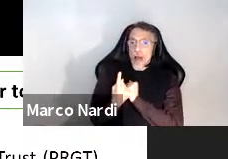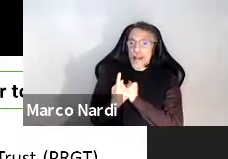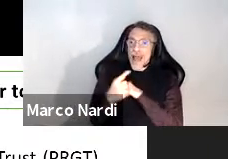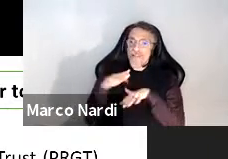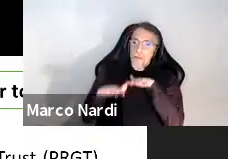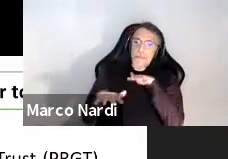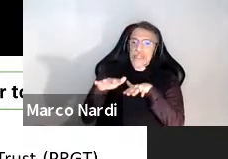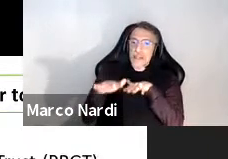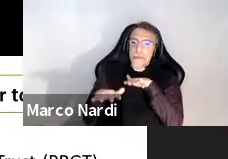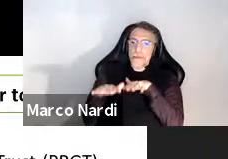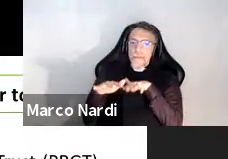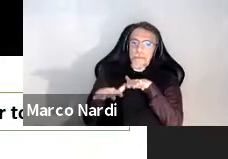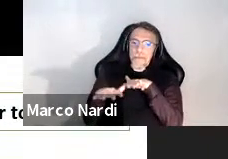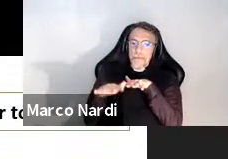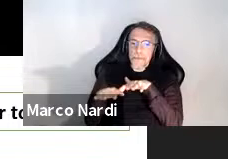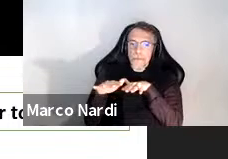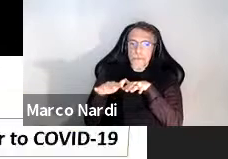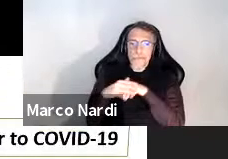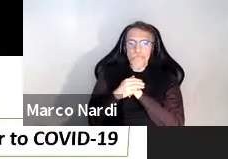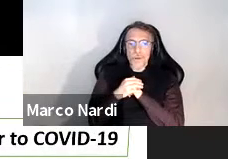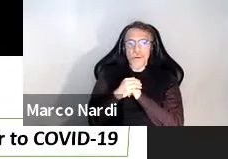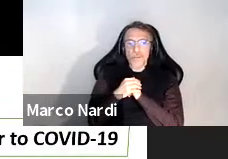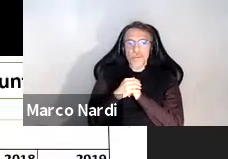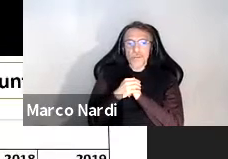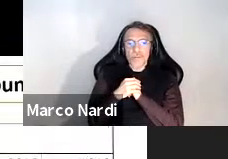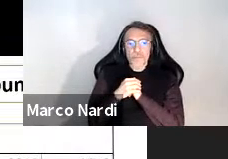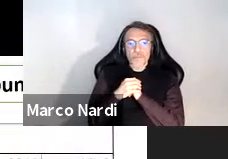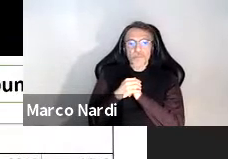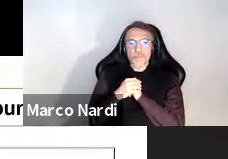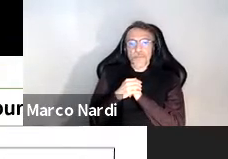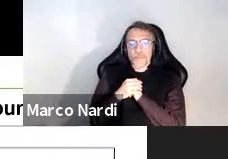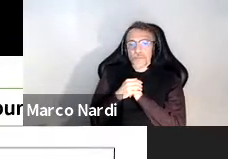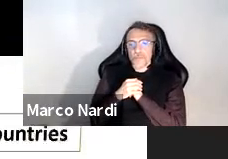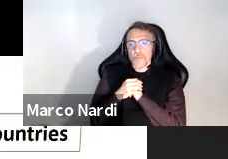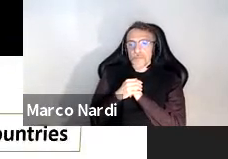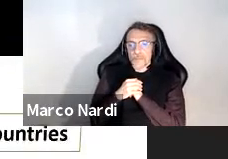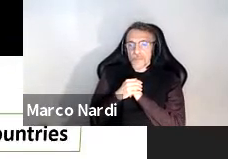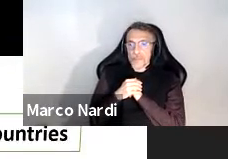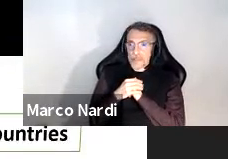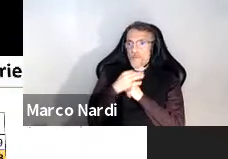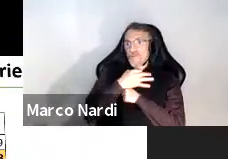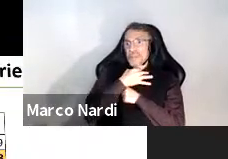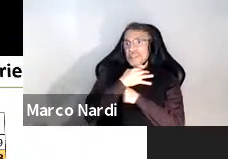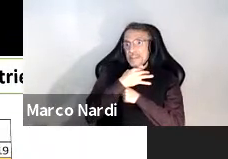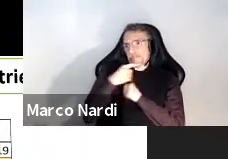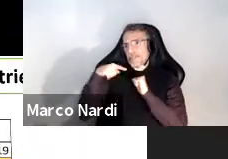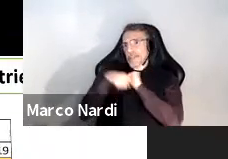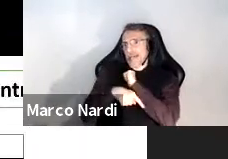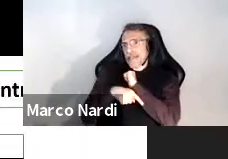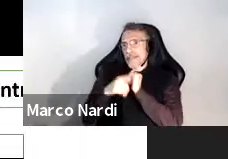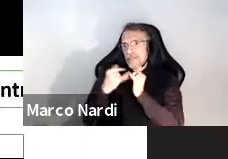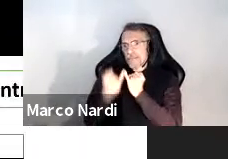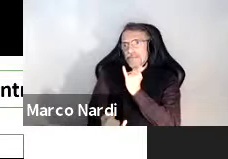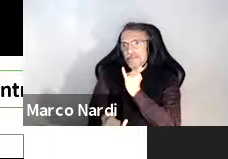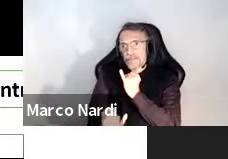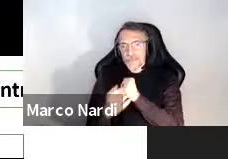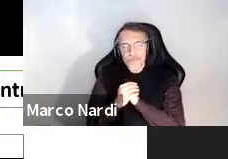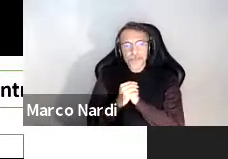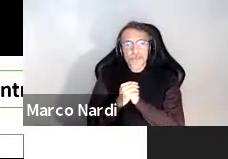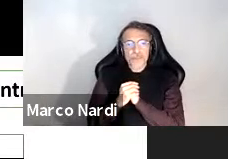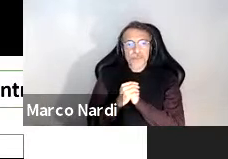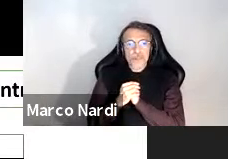medium classified as a country of medium risk of debt distress. So the key message is